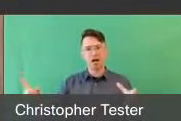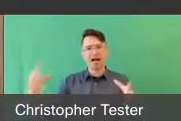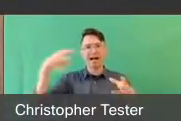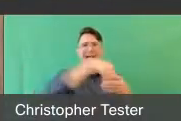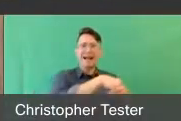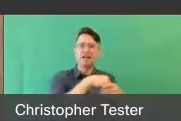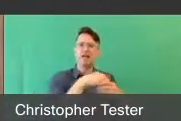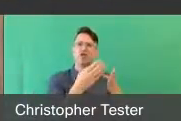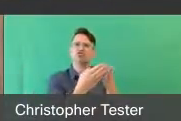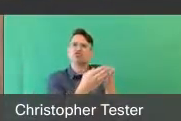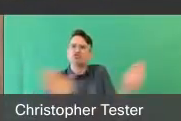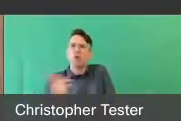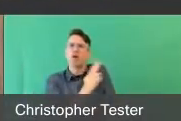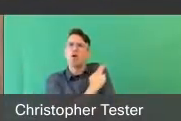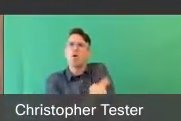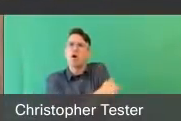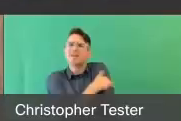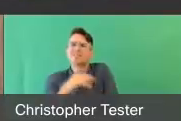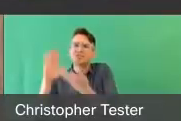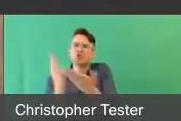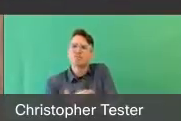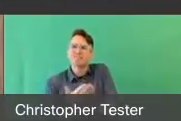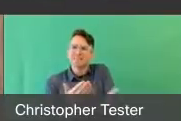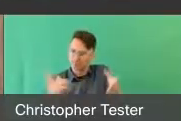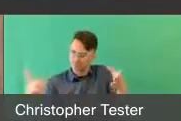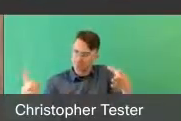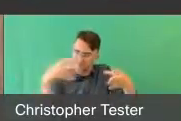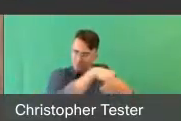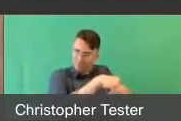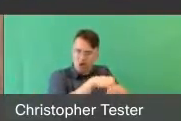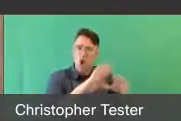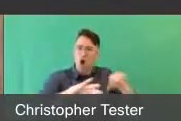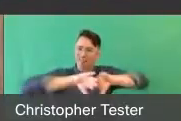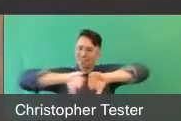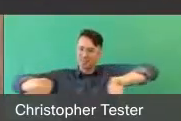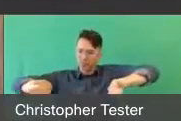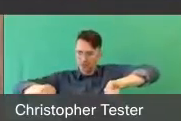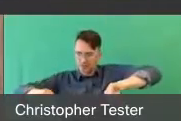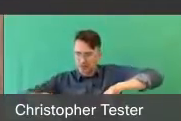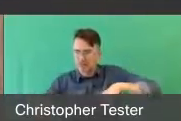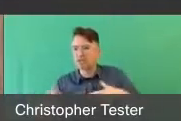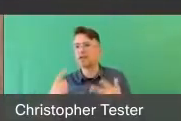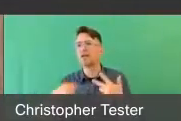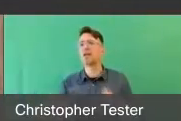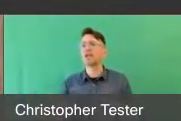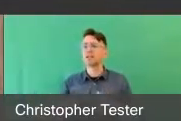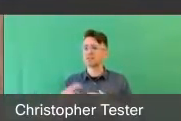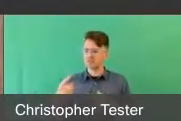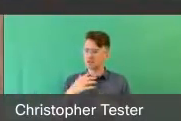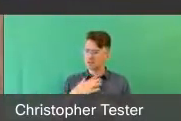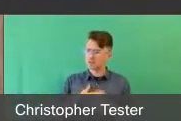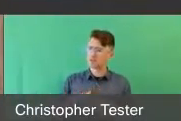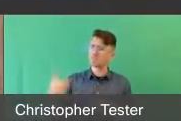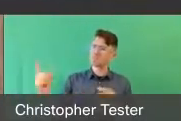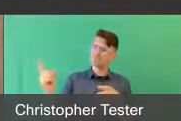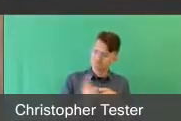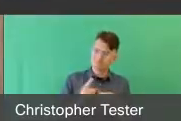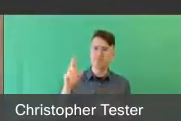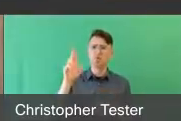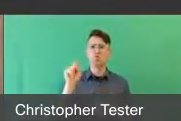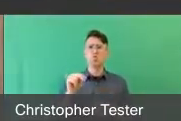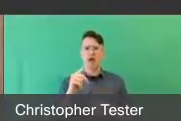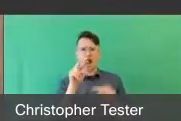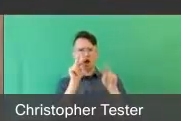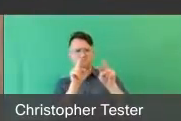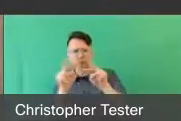United Nations. And Jayathma, thank you very much for hosting this. Thank you, Dr. Terros. Thank you, Henrietta.